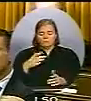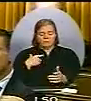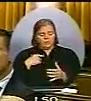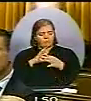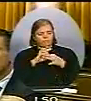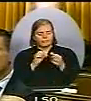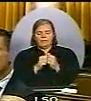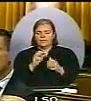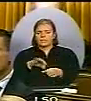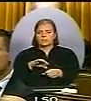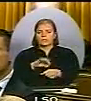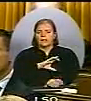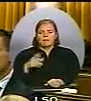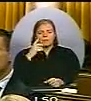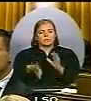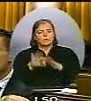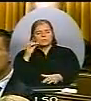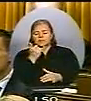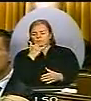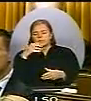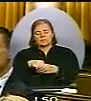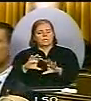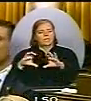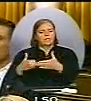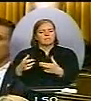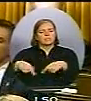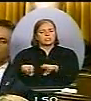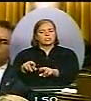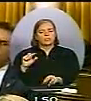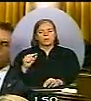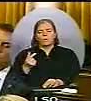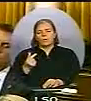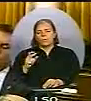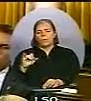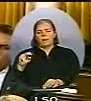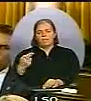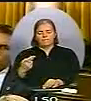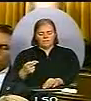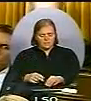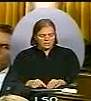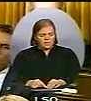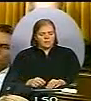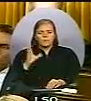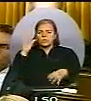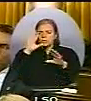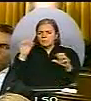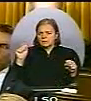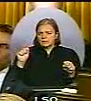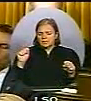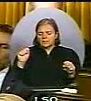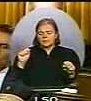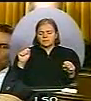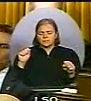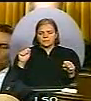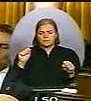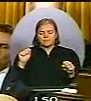what went on in the riding of Guelph. Mr. Speaker, that is in stark contrast to the approach of the